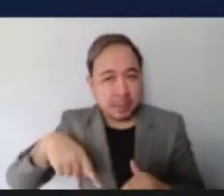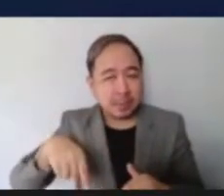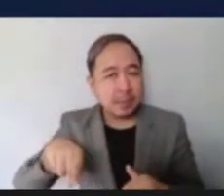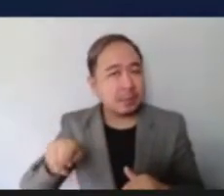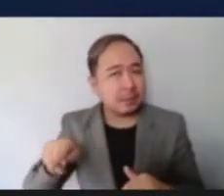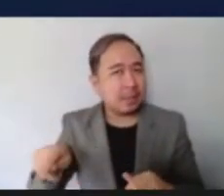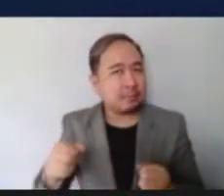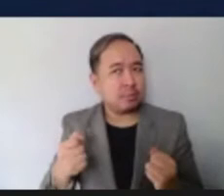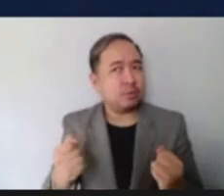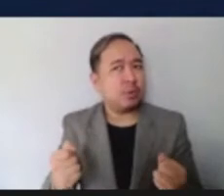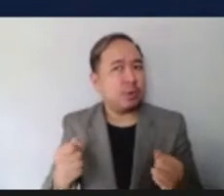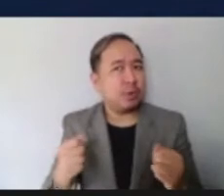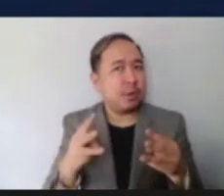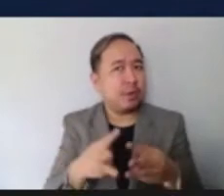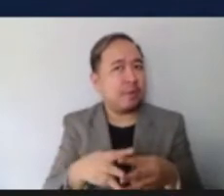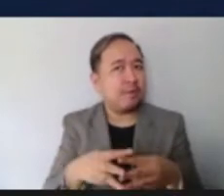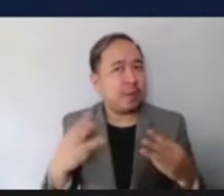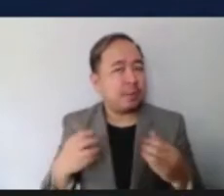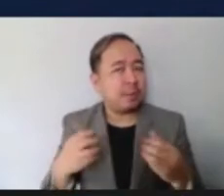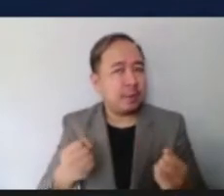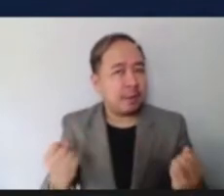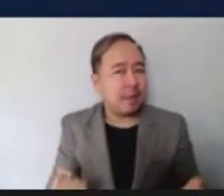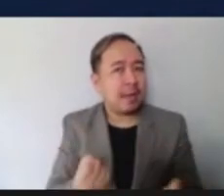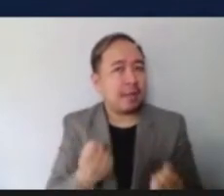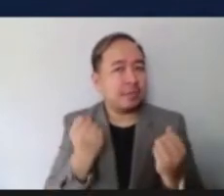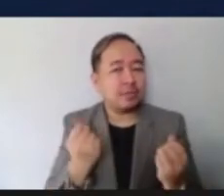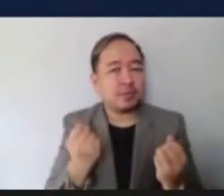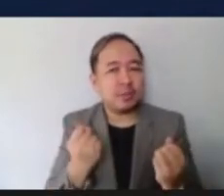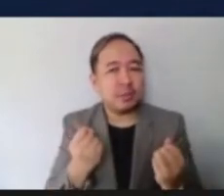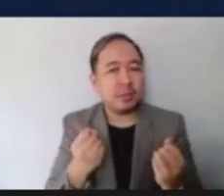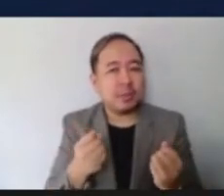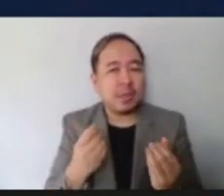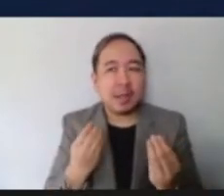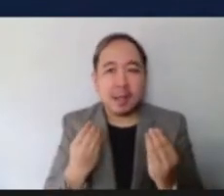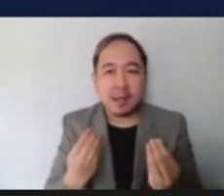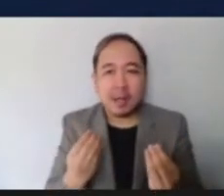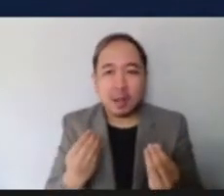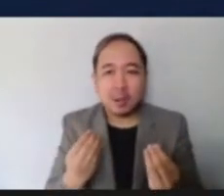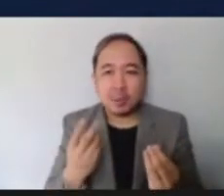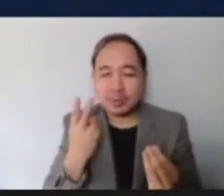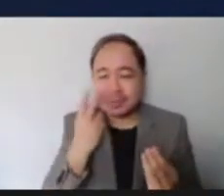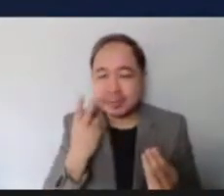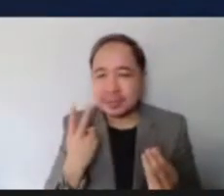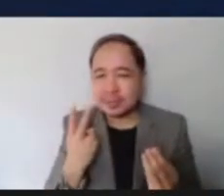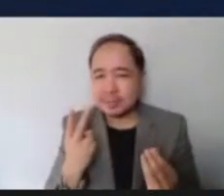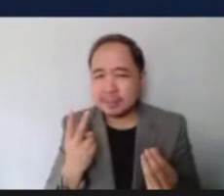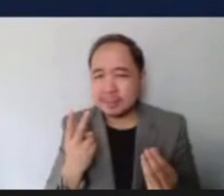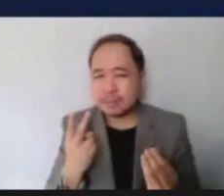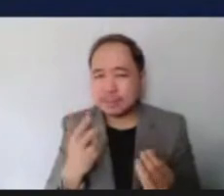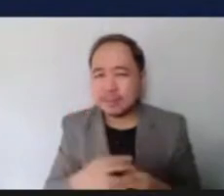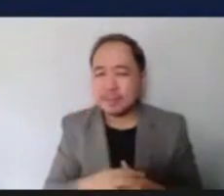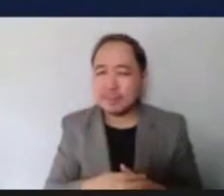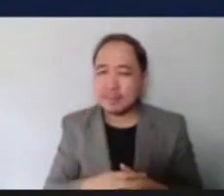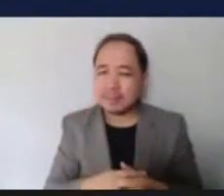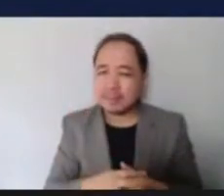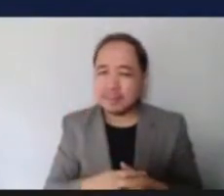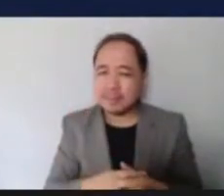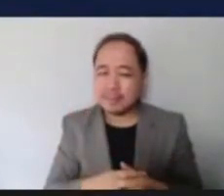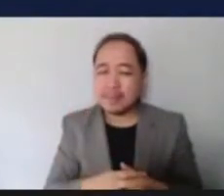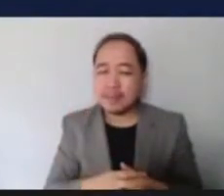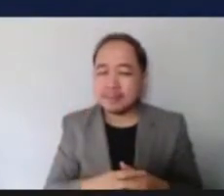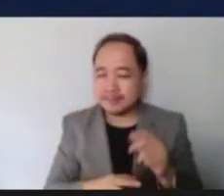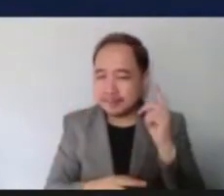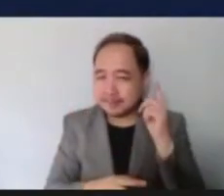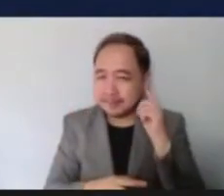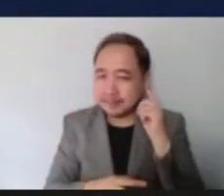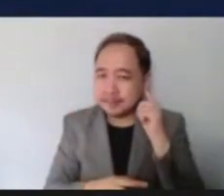a strong framework of action and accountability for hurting and resulting reversing biodiversity of the